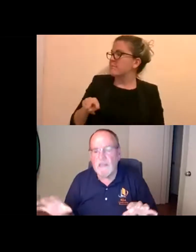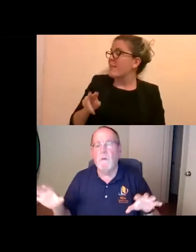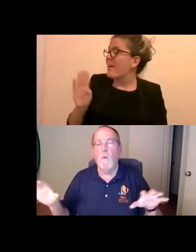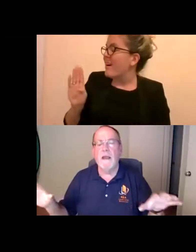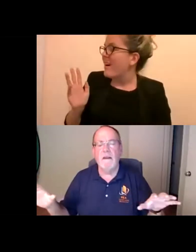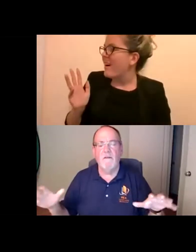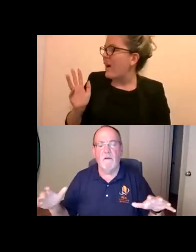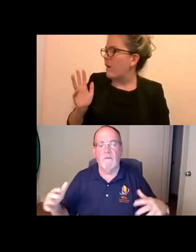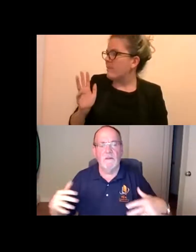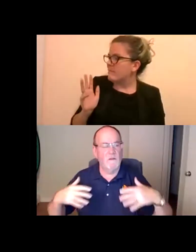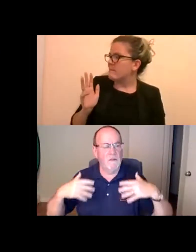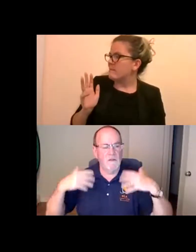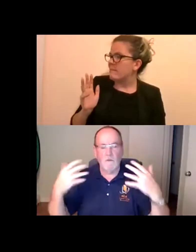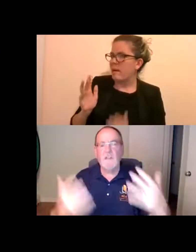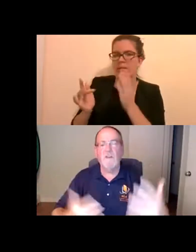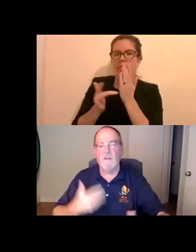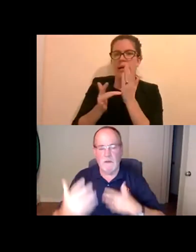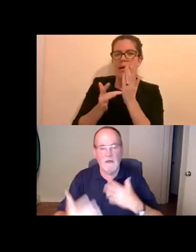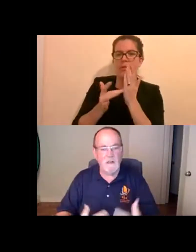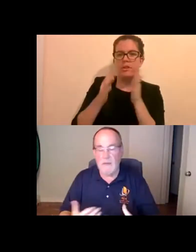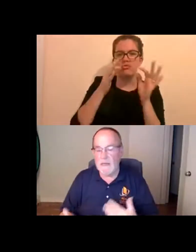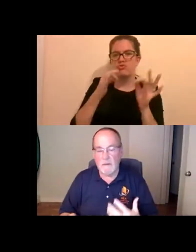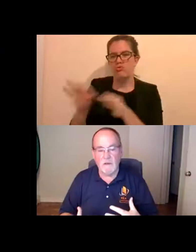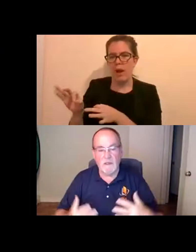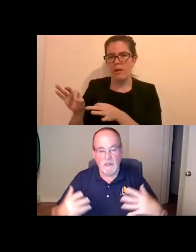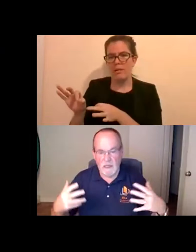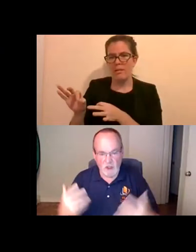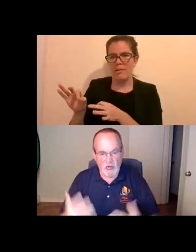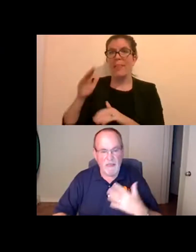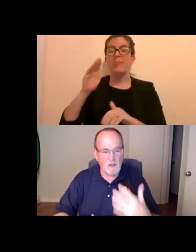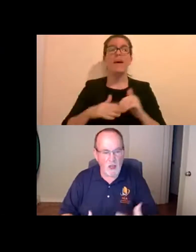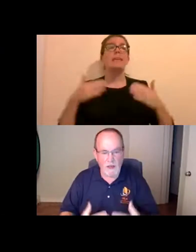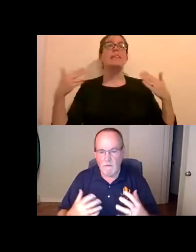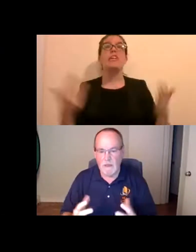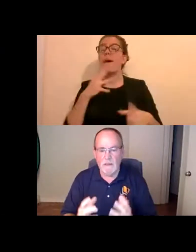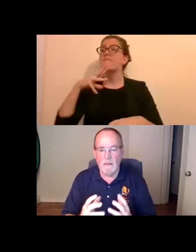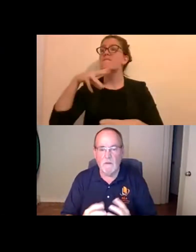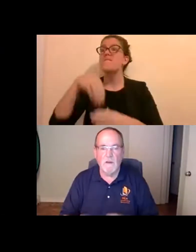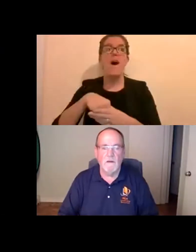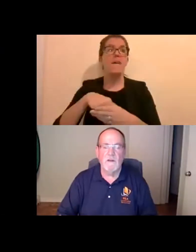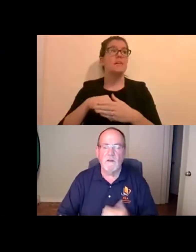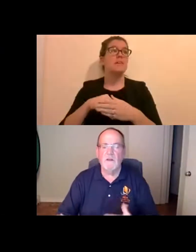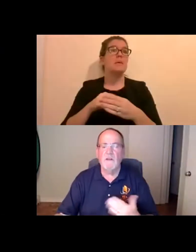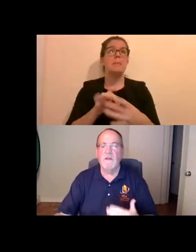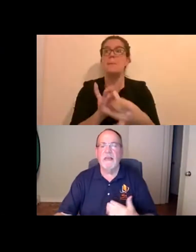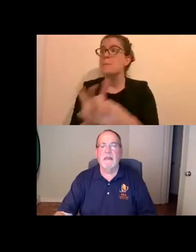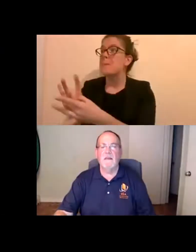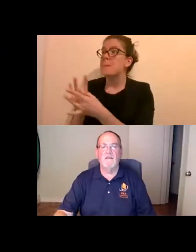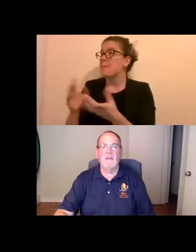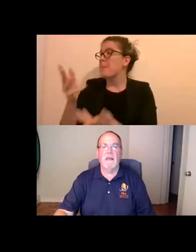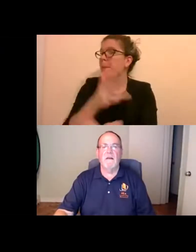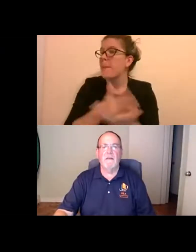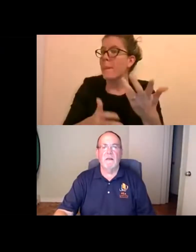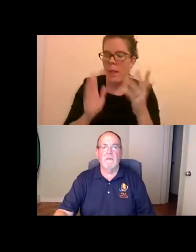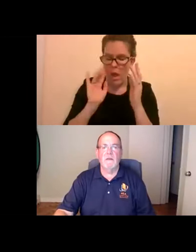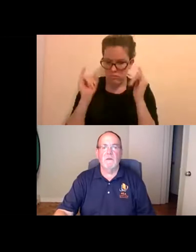pulling them away from this rich experience of being able to just chat and talk and be, with your friends. So there's also that negative